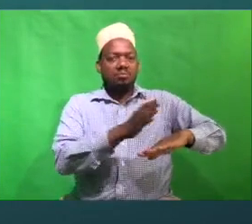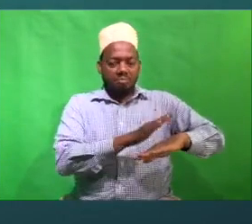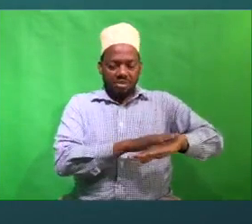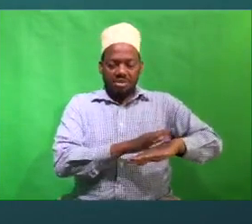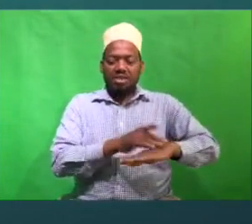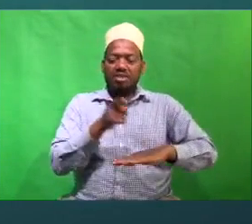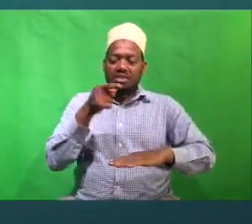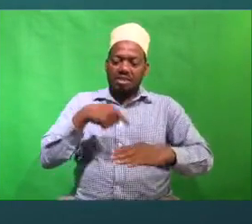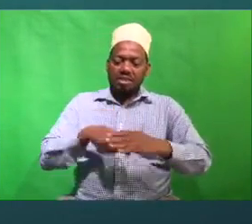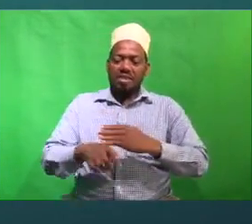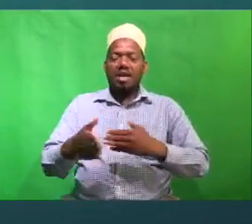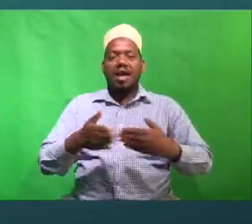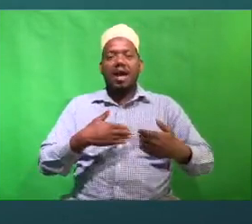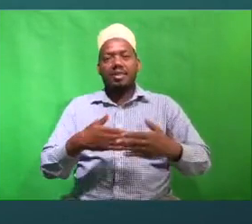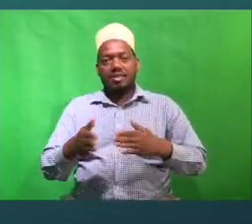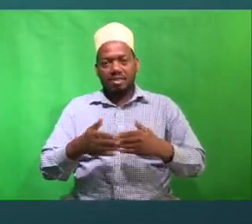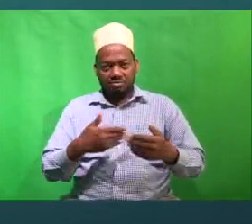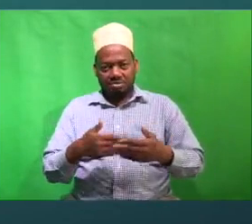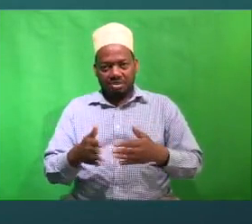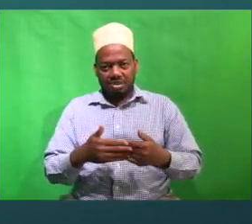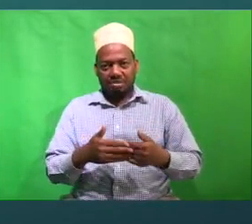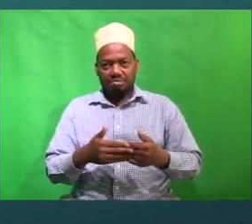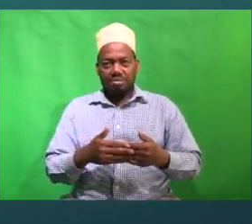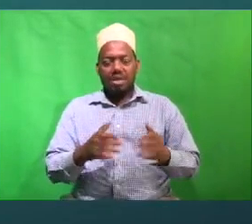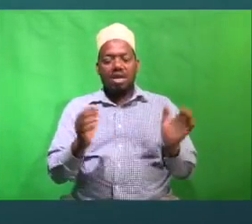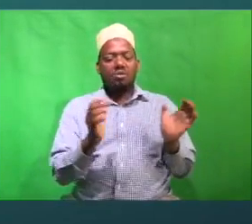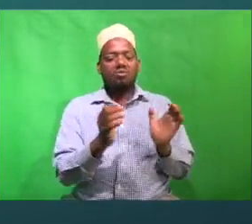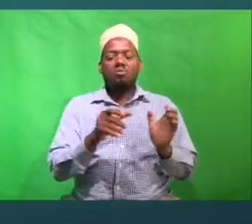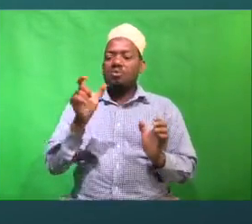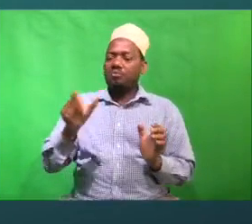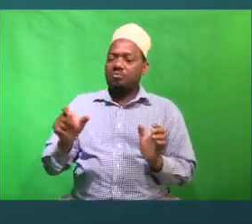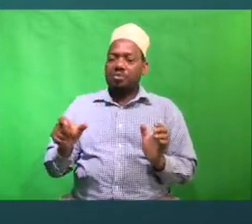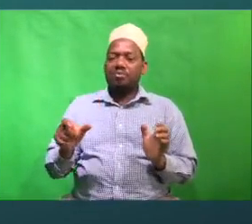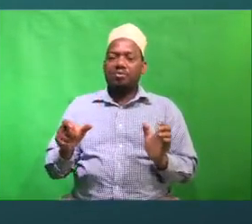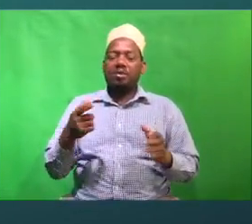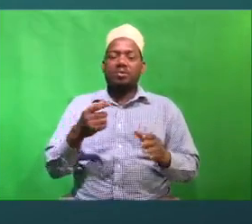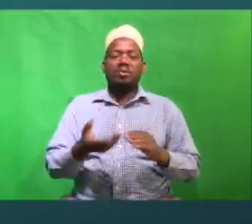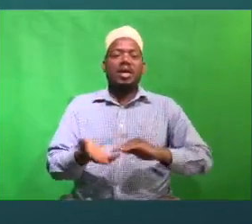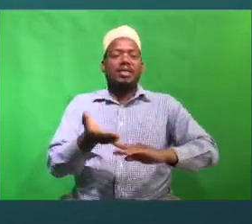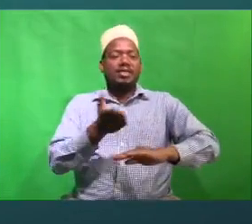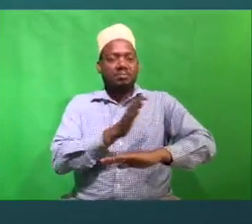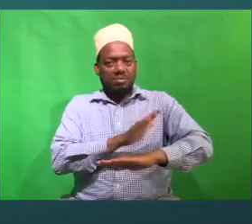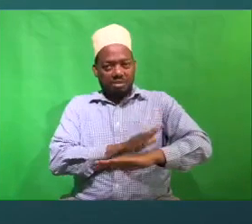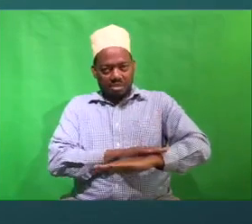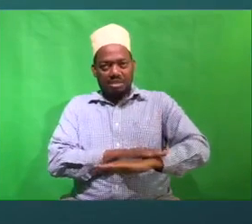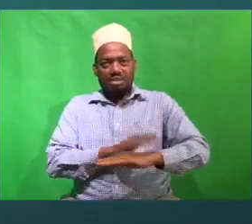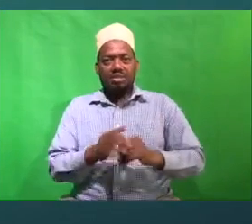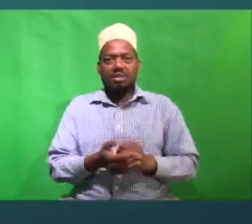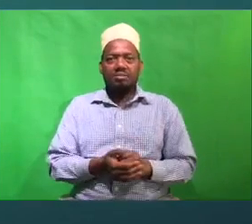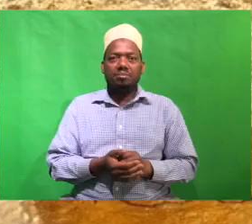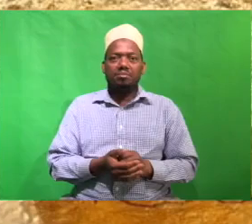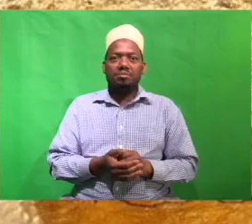that activities. We mean that the group of people can be specialists in a different area.